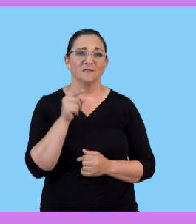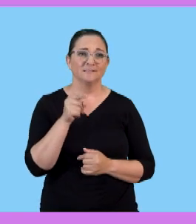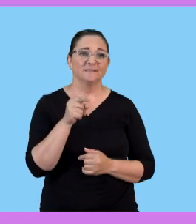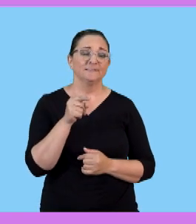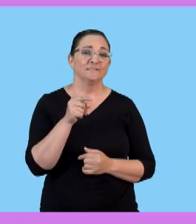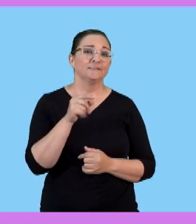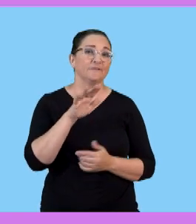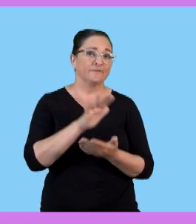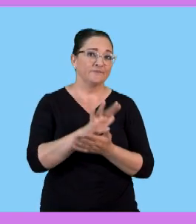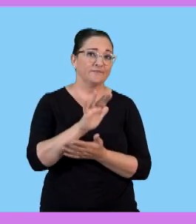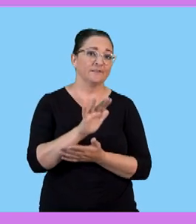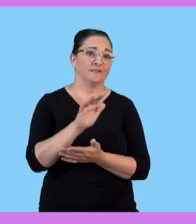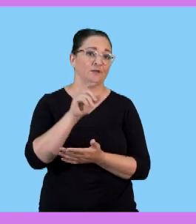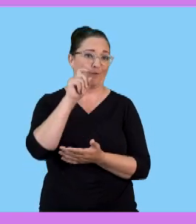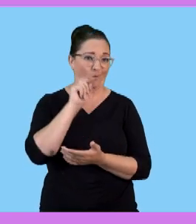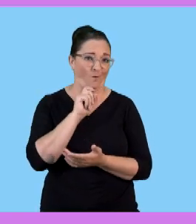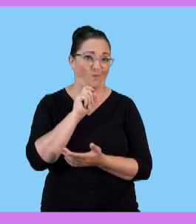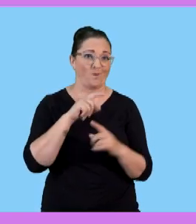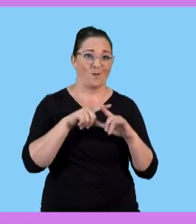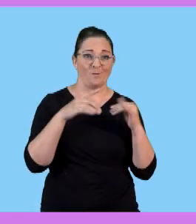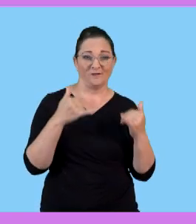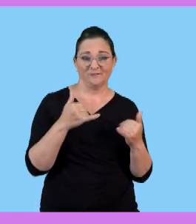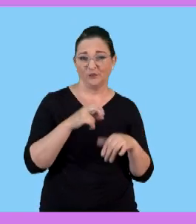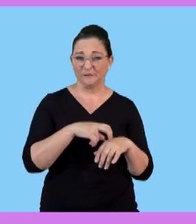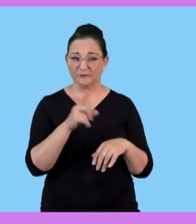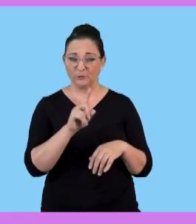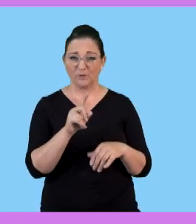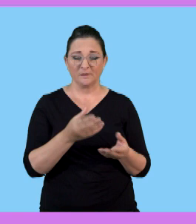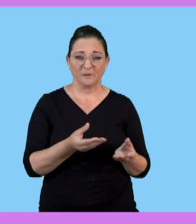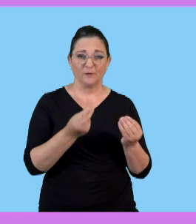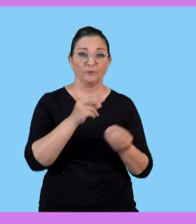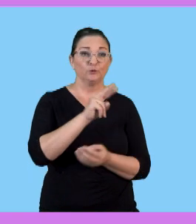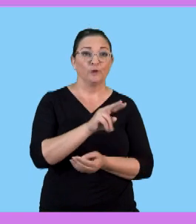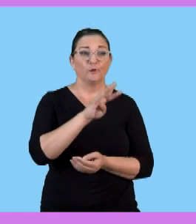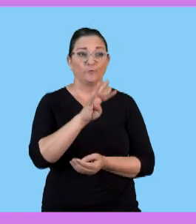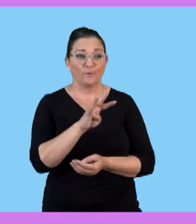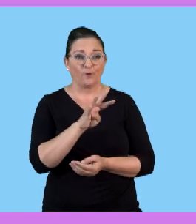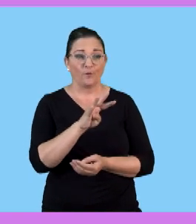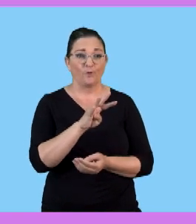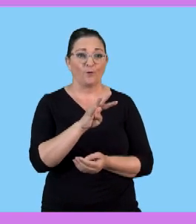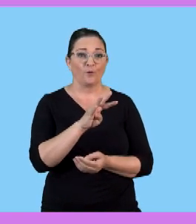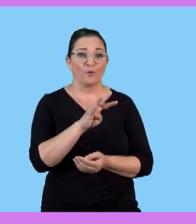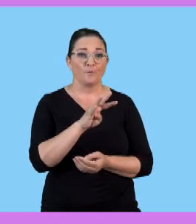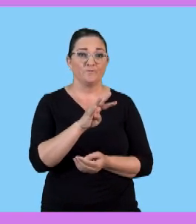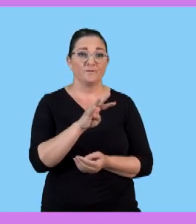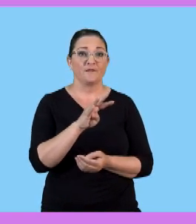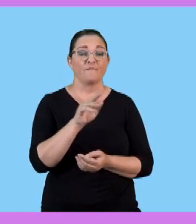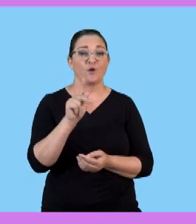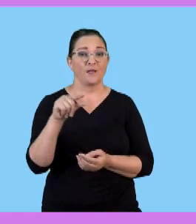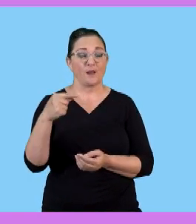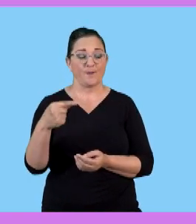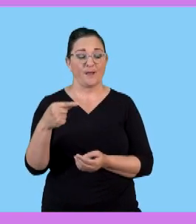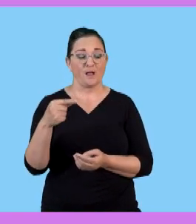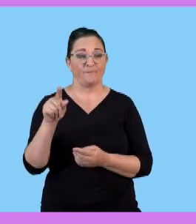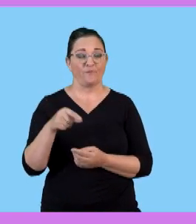old, so we are here. Right, now we need to find 24 kilograms per square meter. So there's our kilograms per